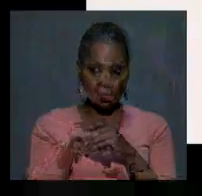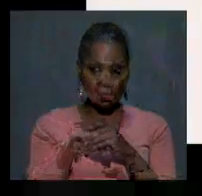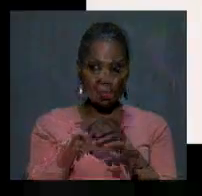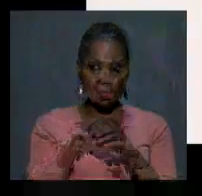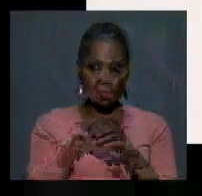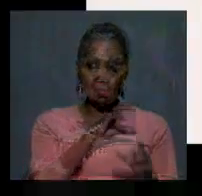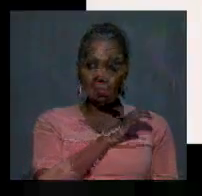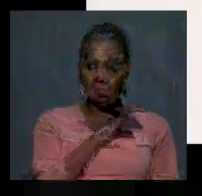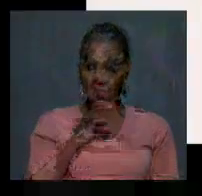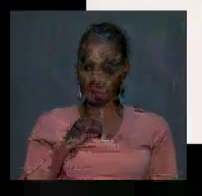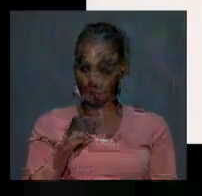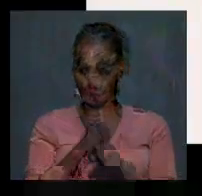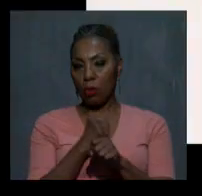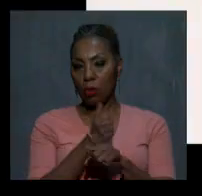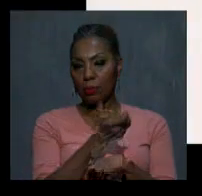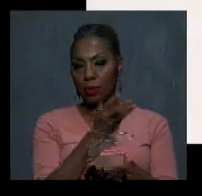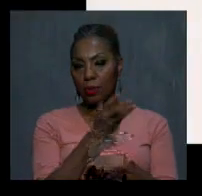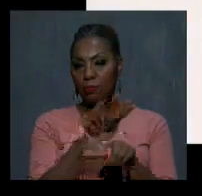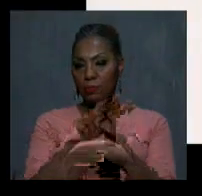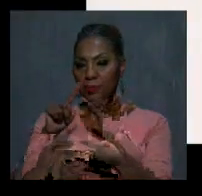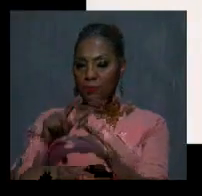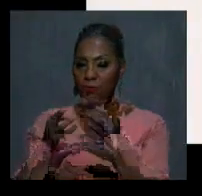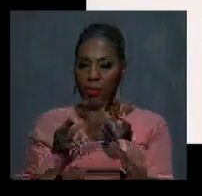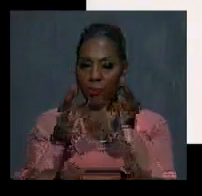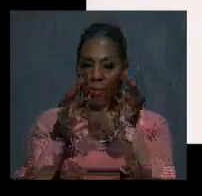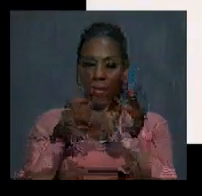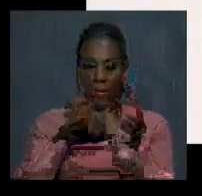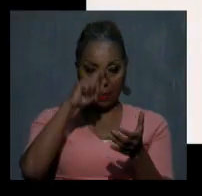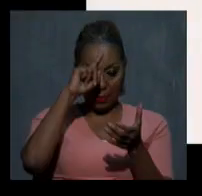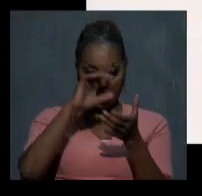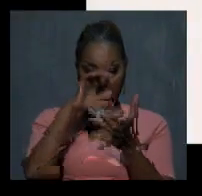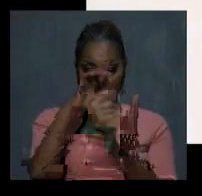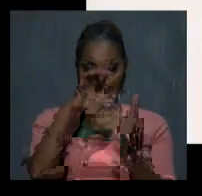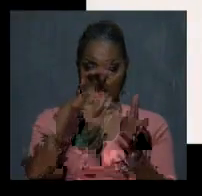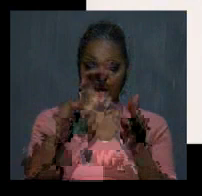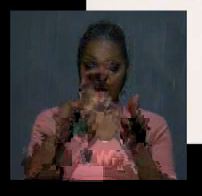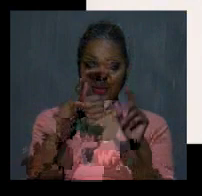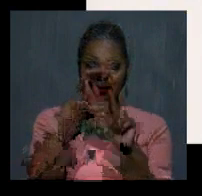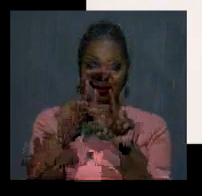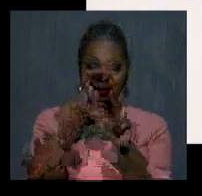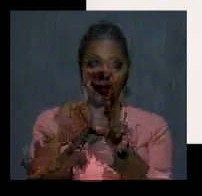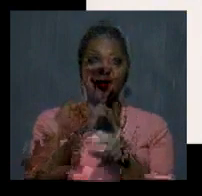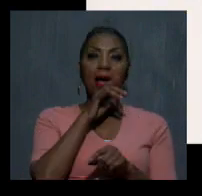a work on some recommendations. Even though the